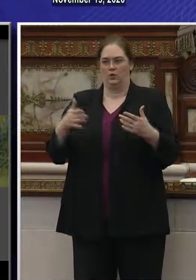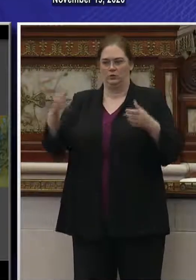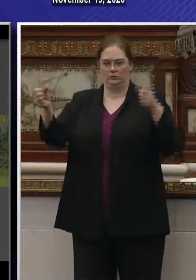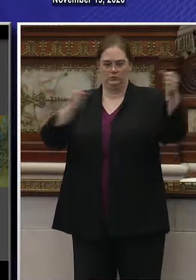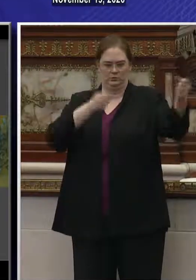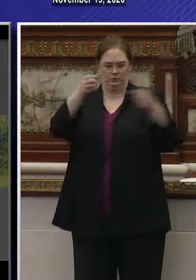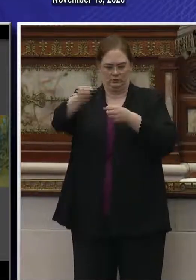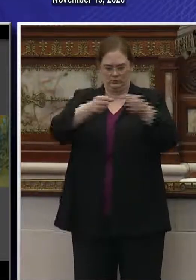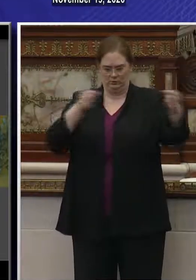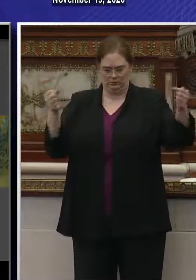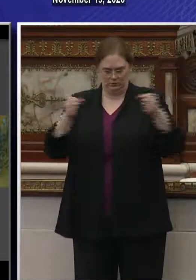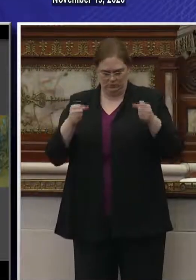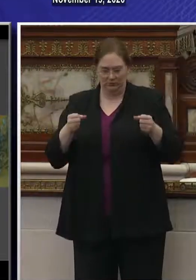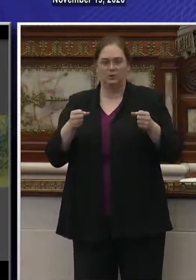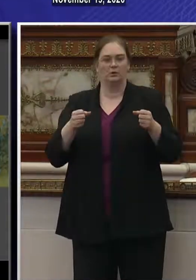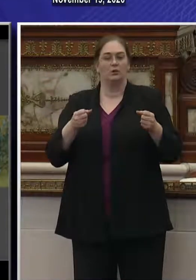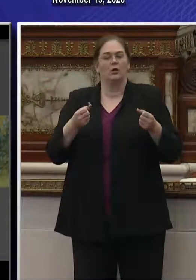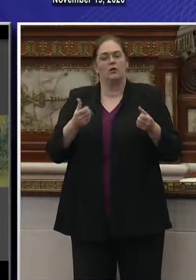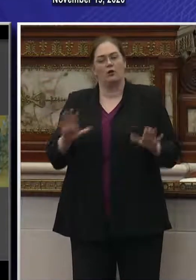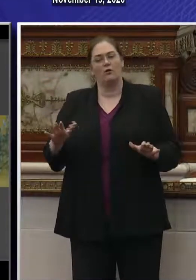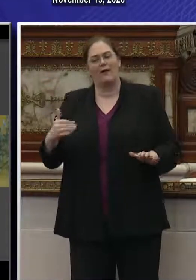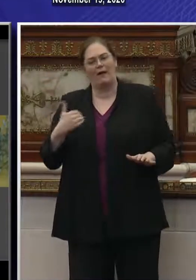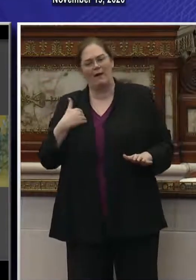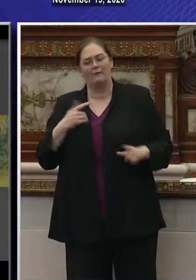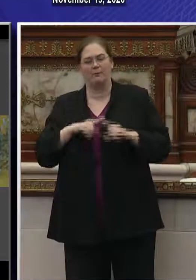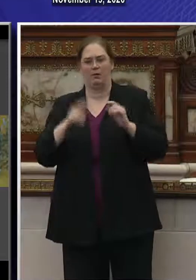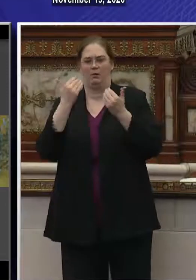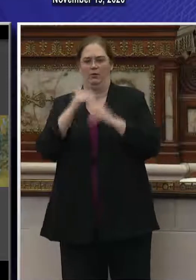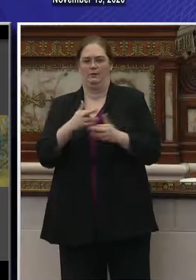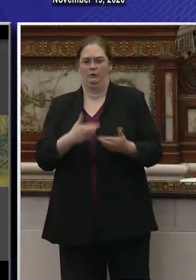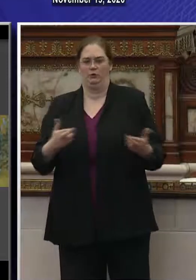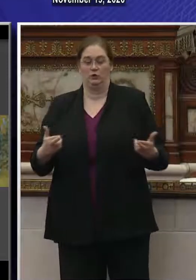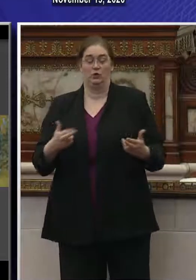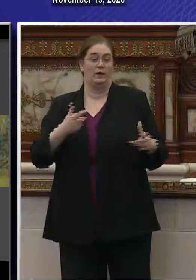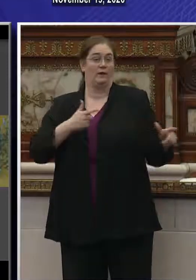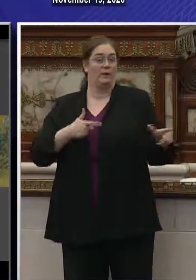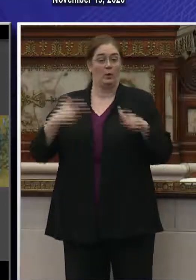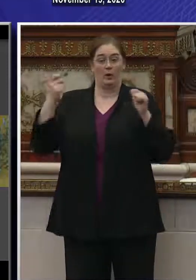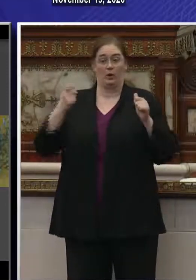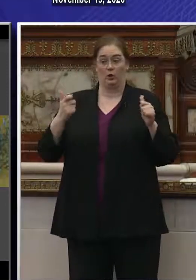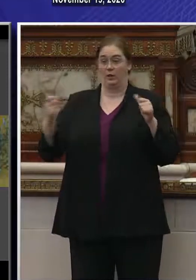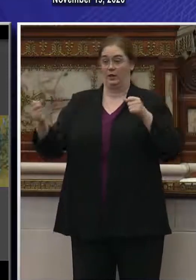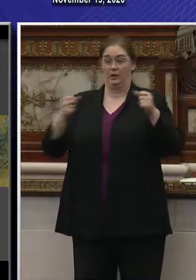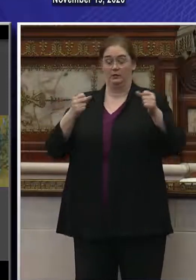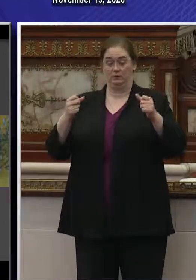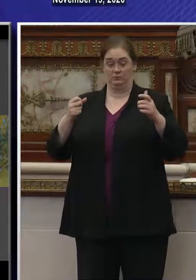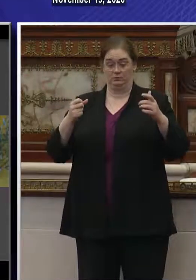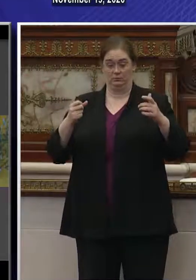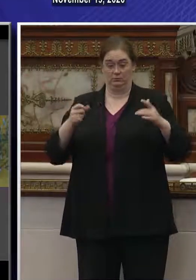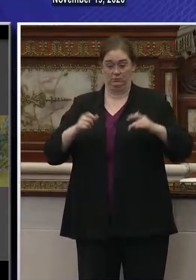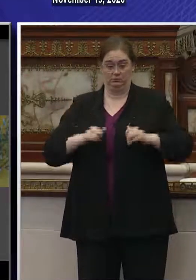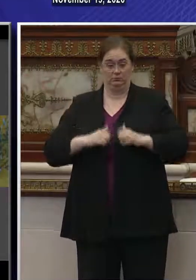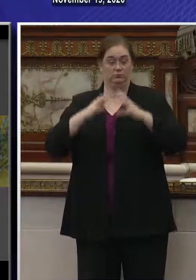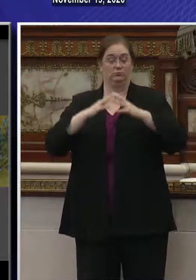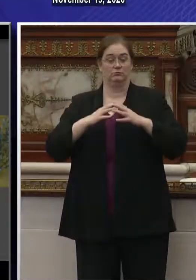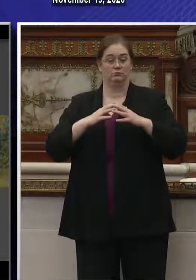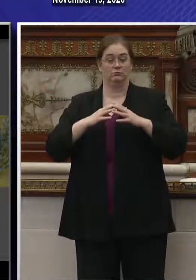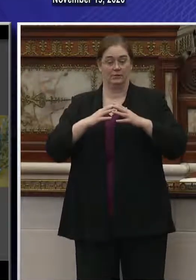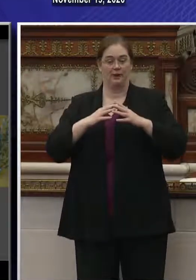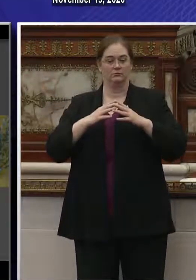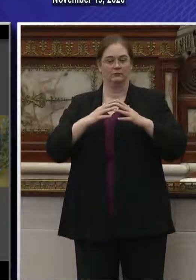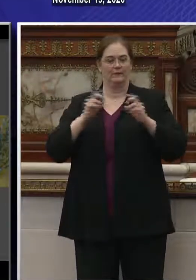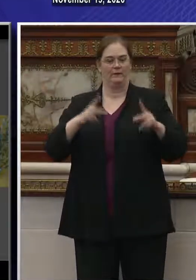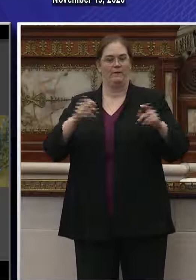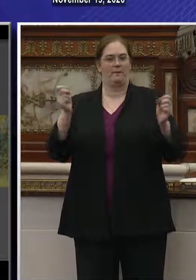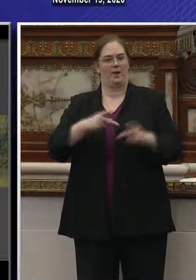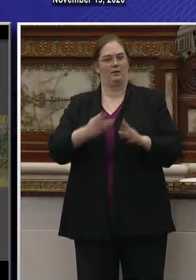in play, which they already have been, but with limited resources, the quicker that we can get Philadelphia back up and running. Thank